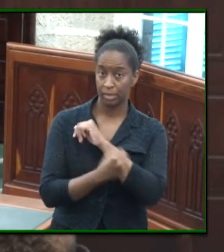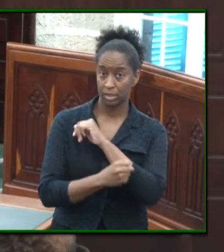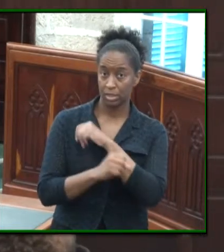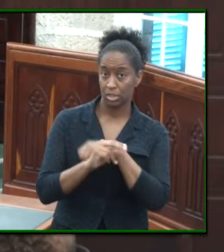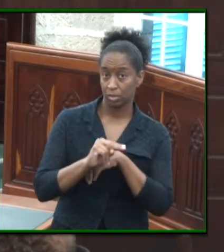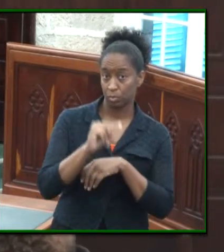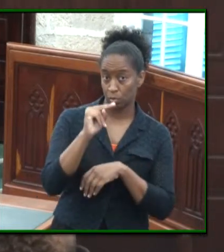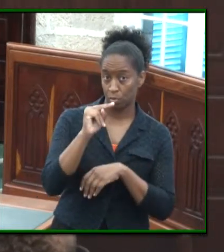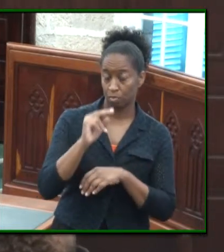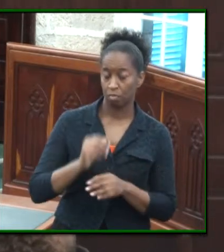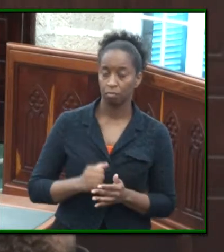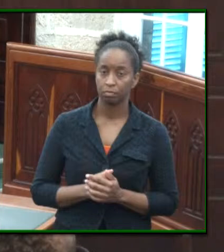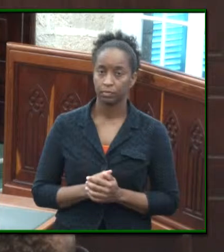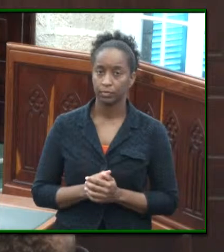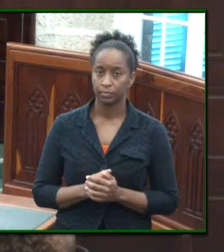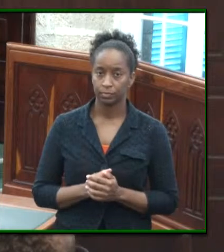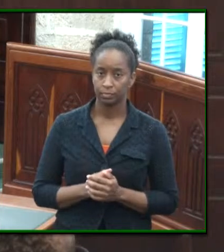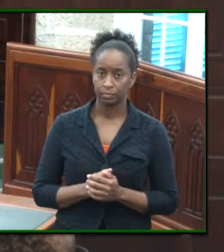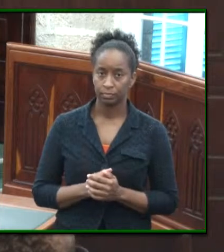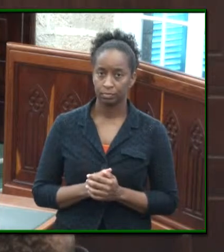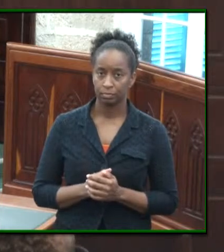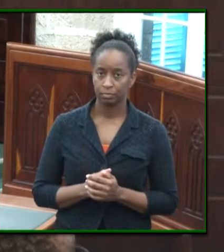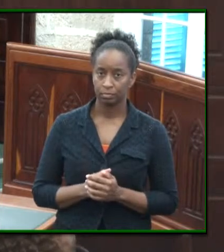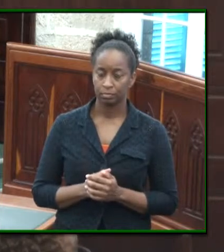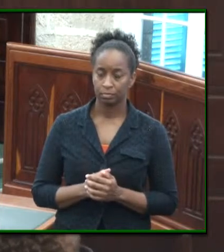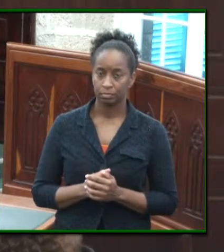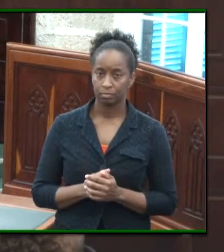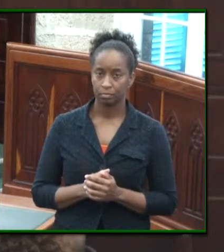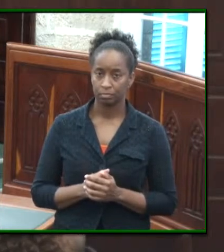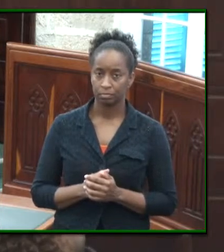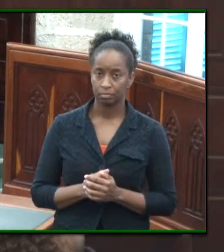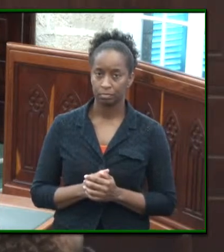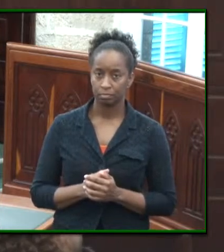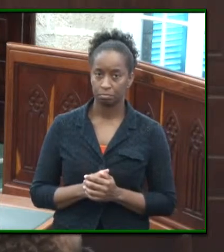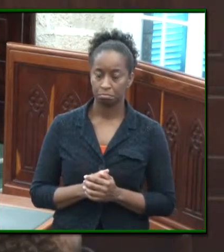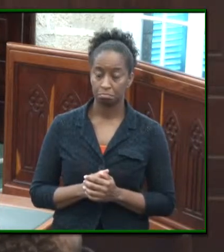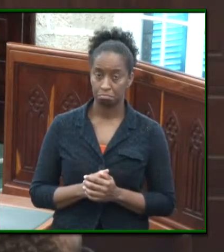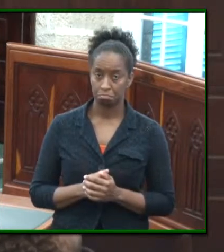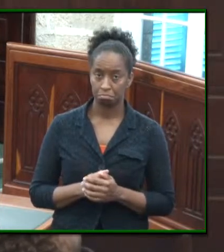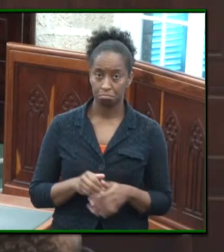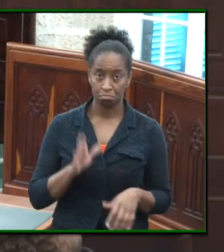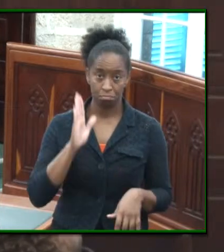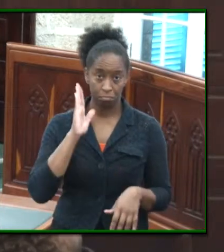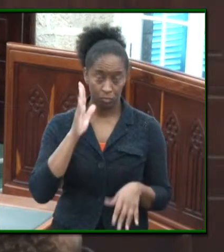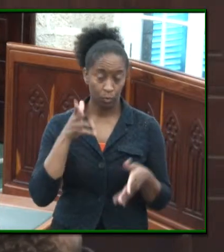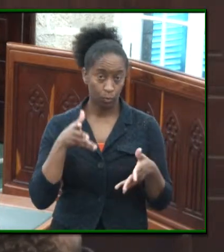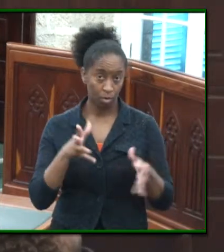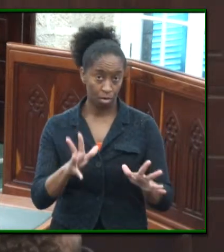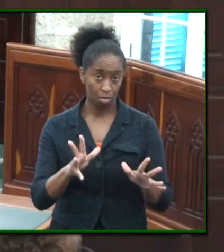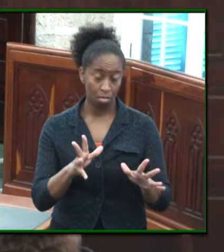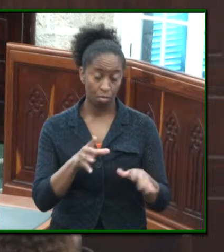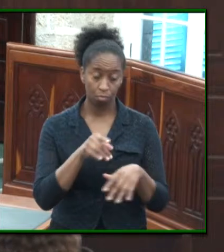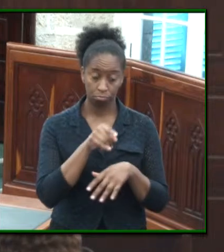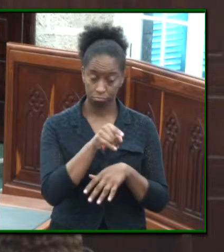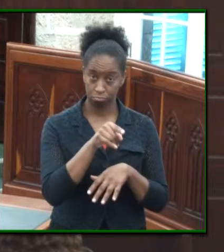Before the Honourable Member is allowed to continue his